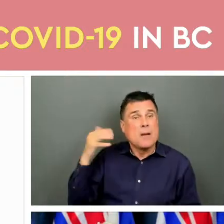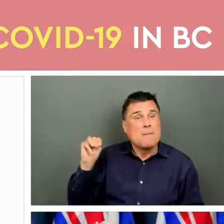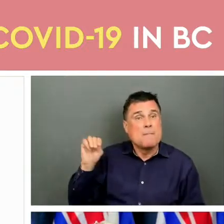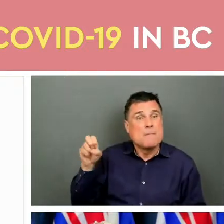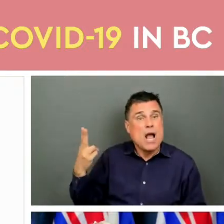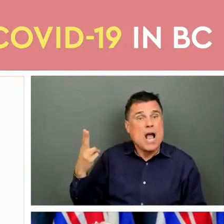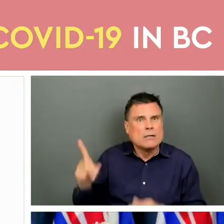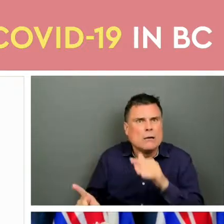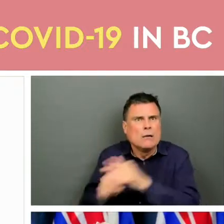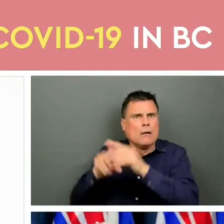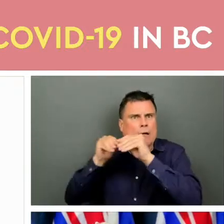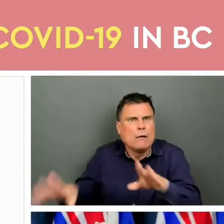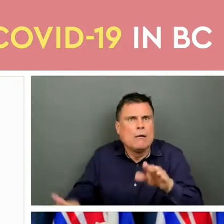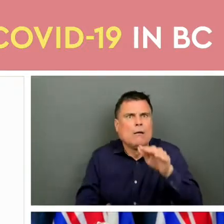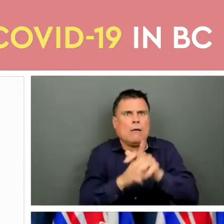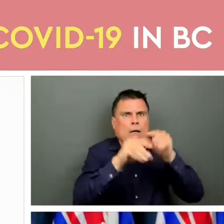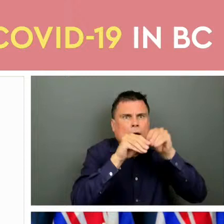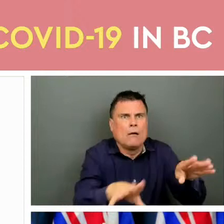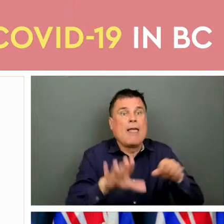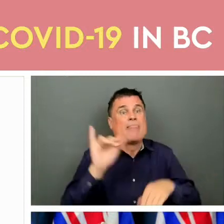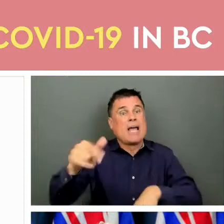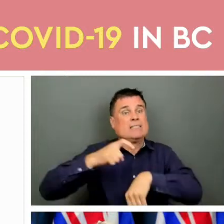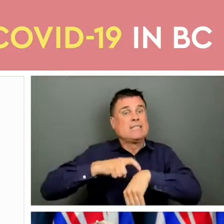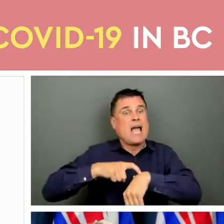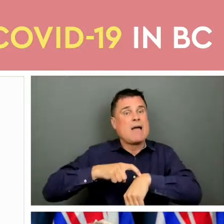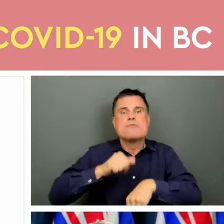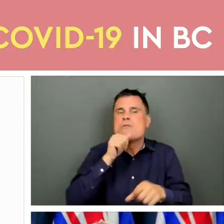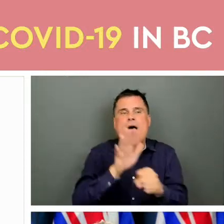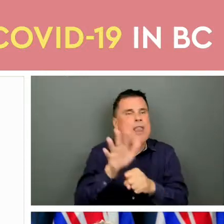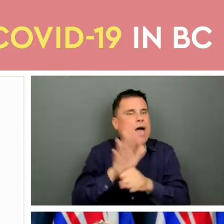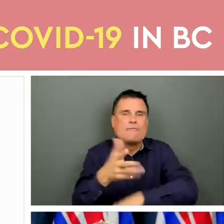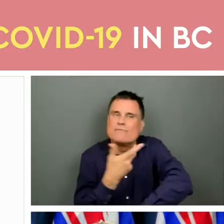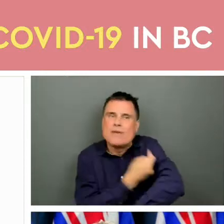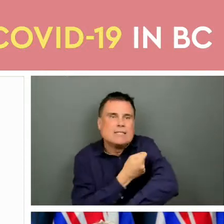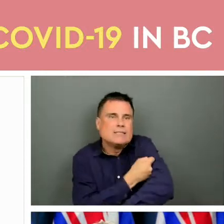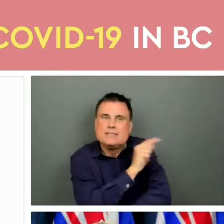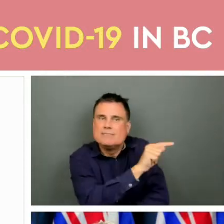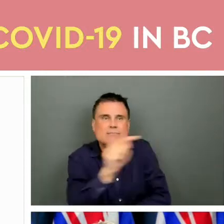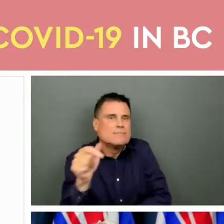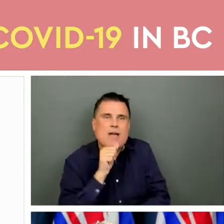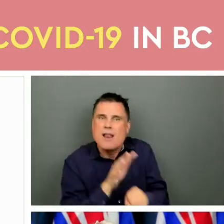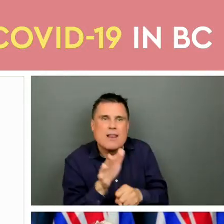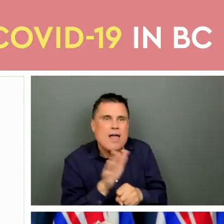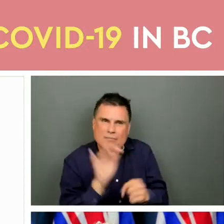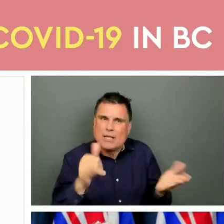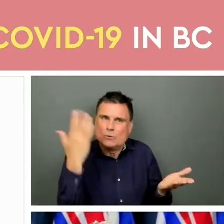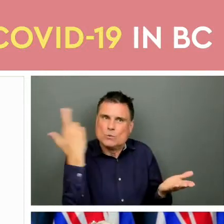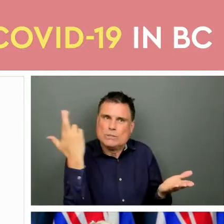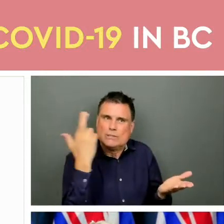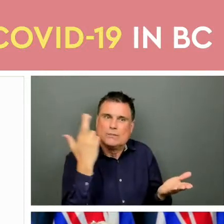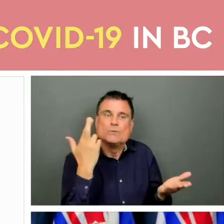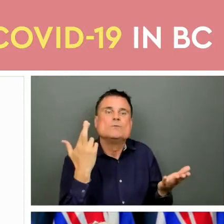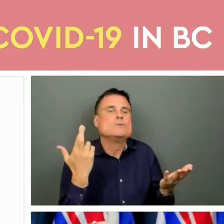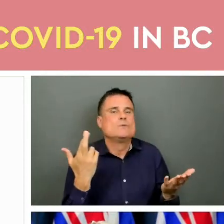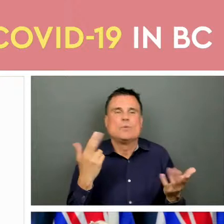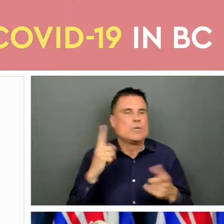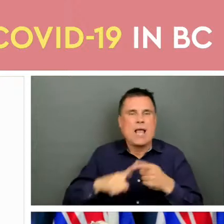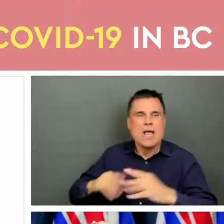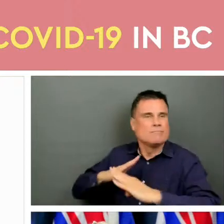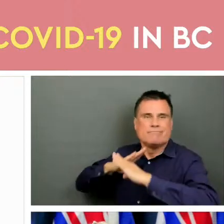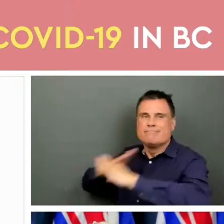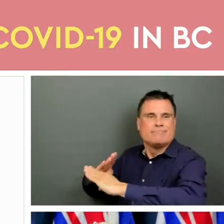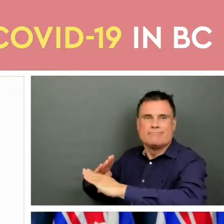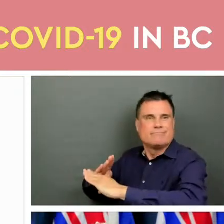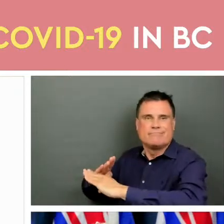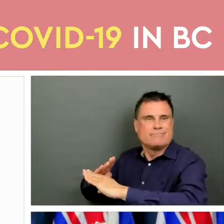growth because we still didn't have enough people protected to prevent those transmissions from happening, and we were having contacts